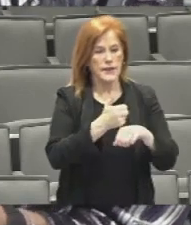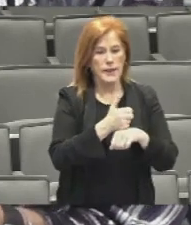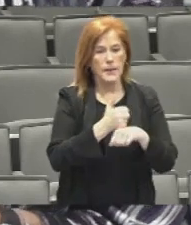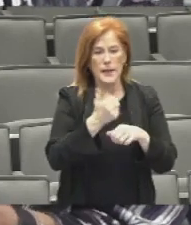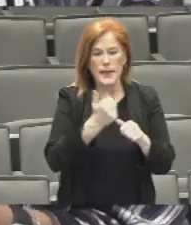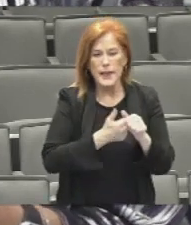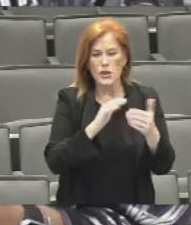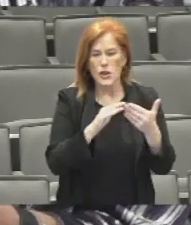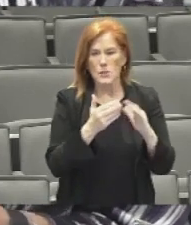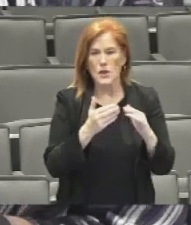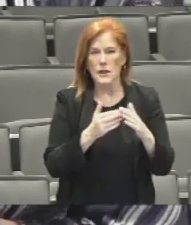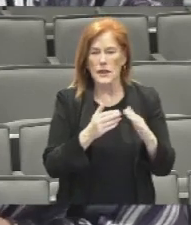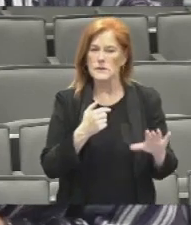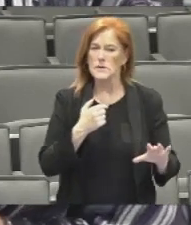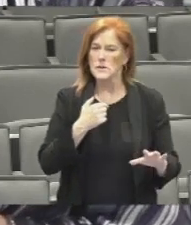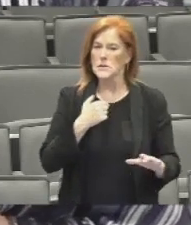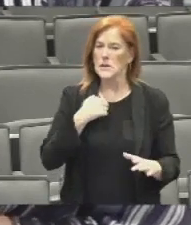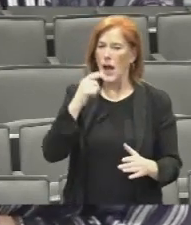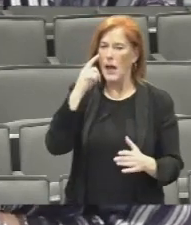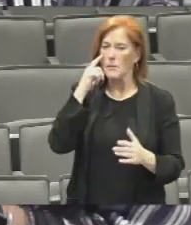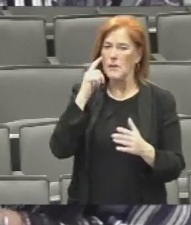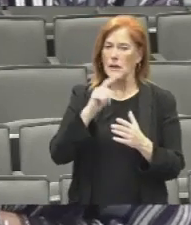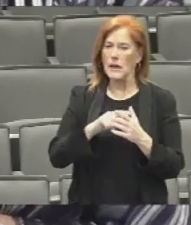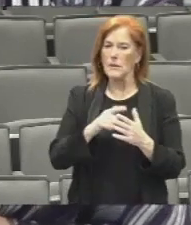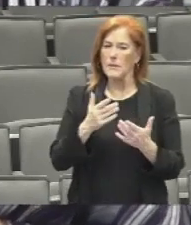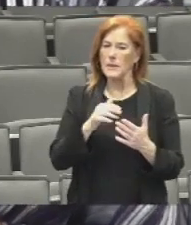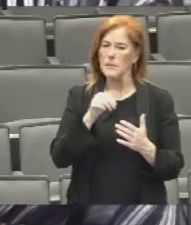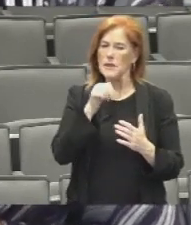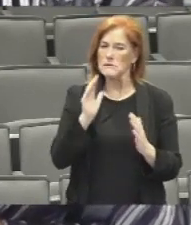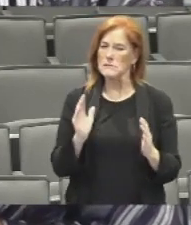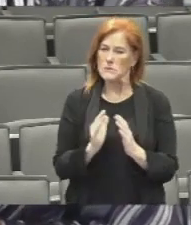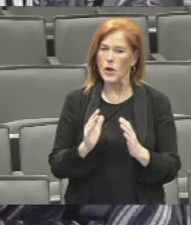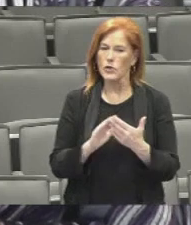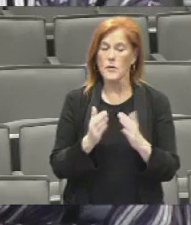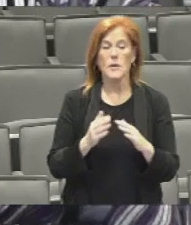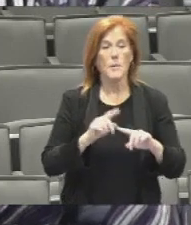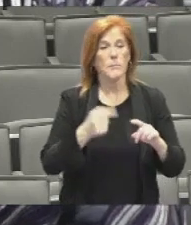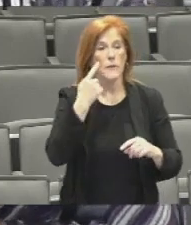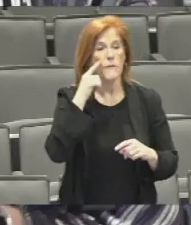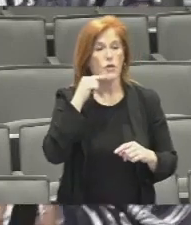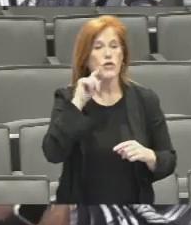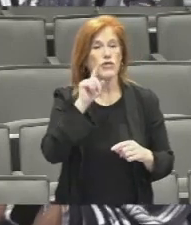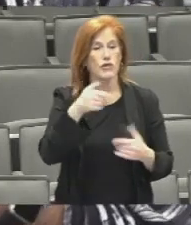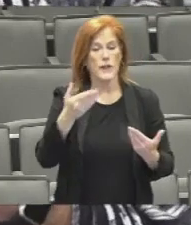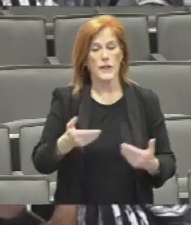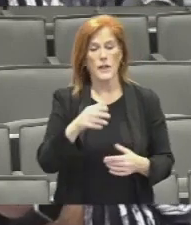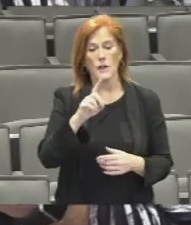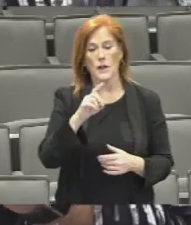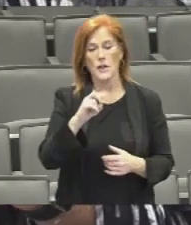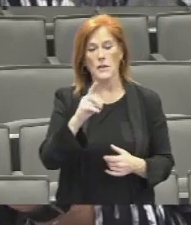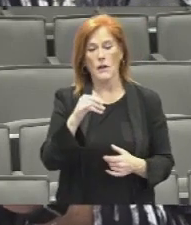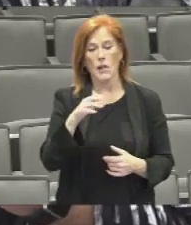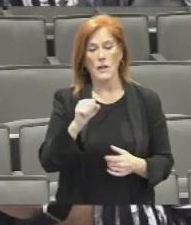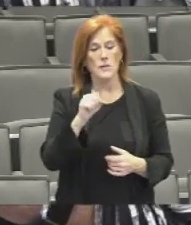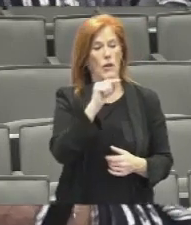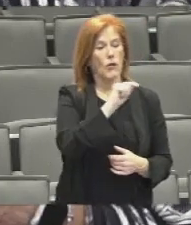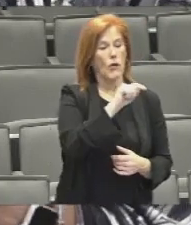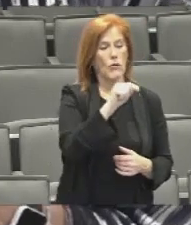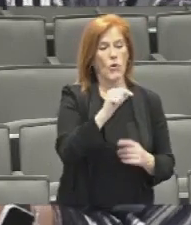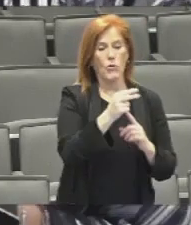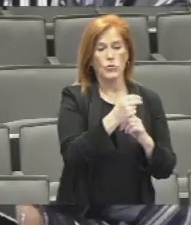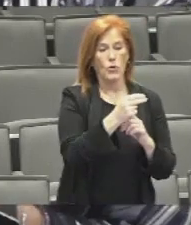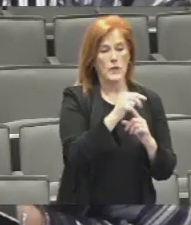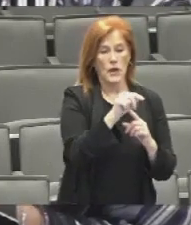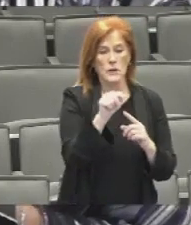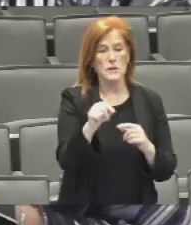I think it may not in very small communities, but definitely in Douglas County. Those hotels are available